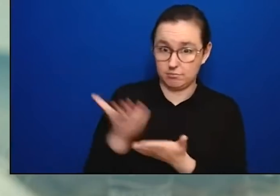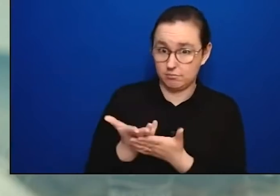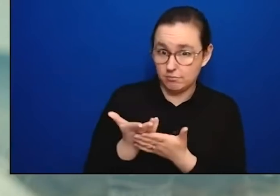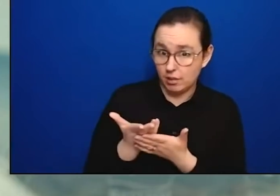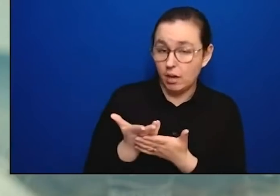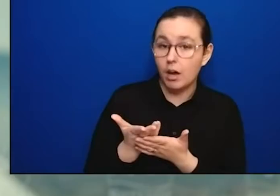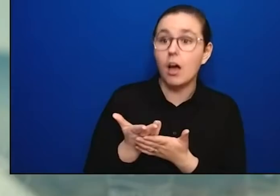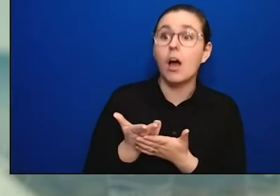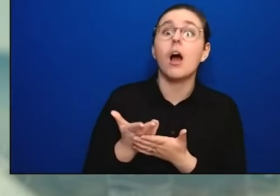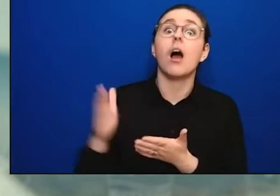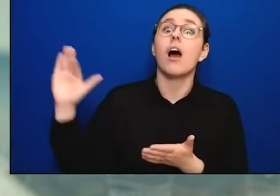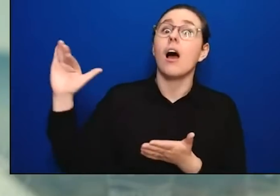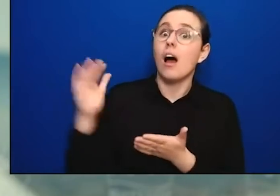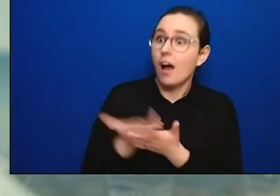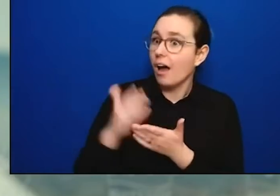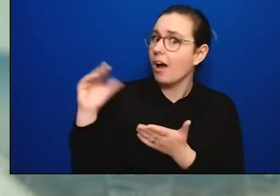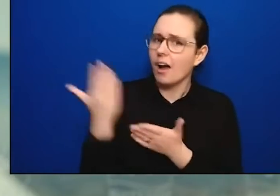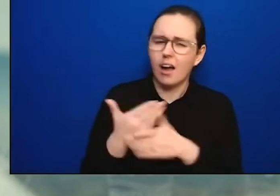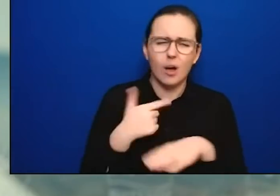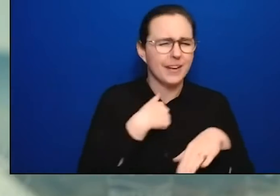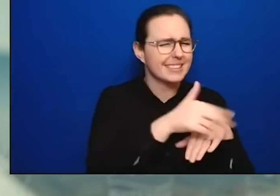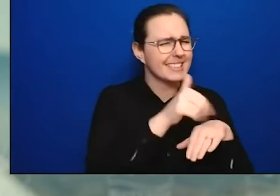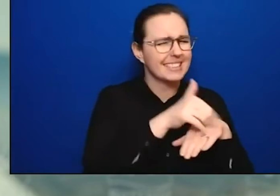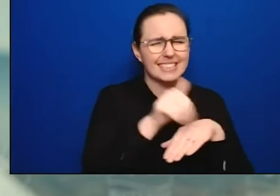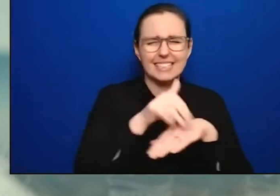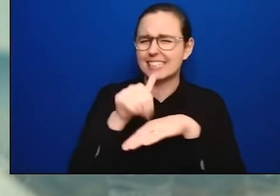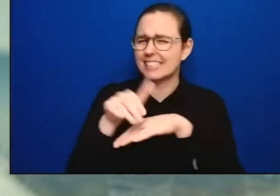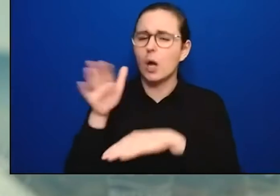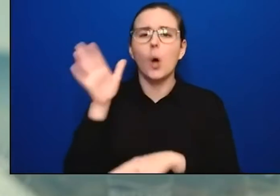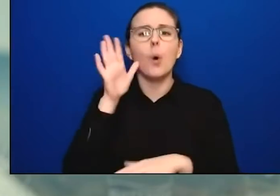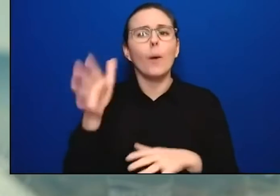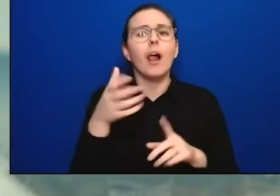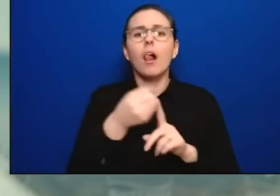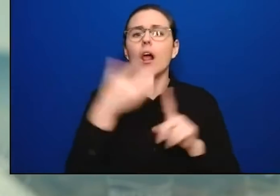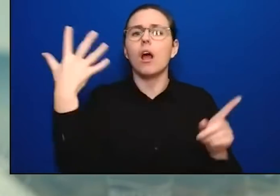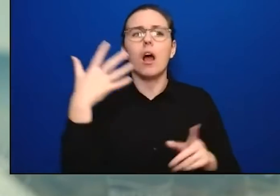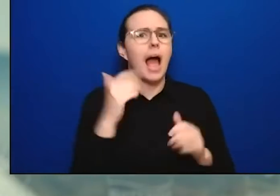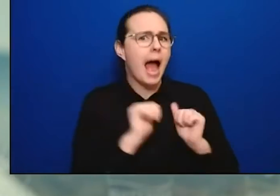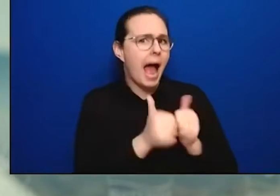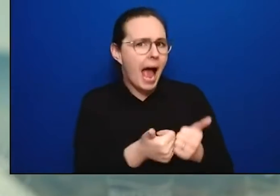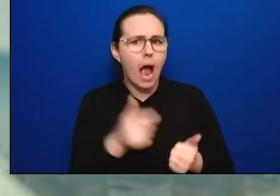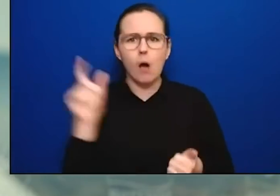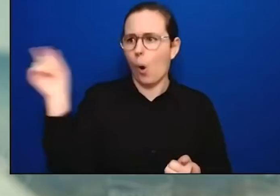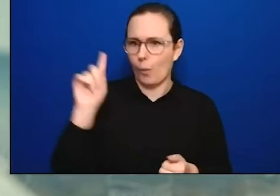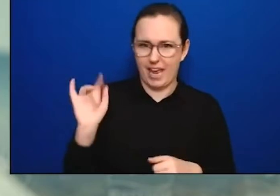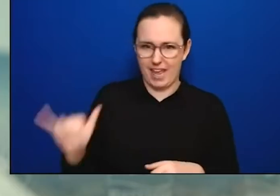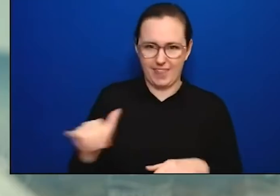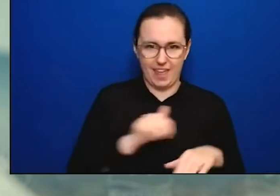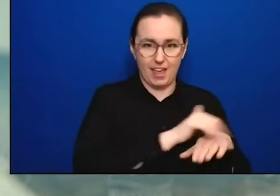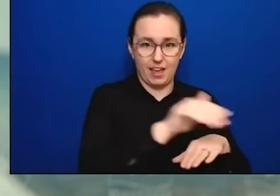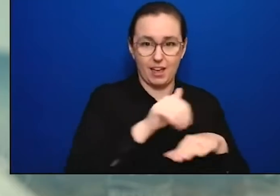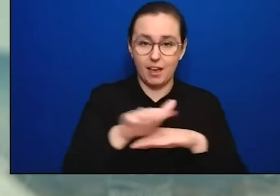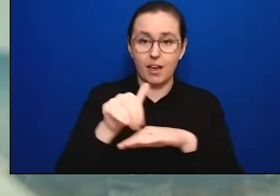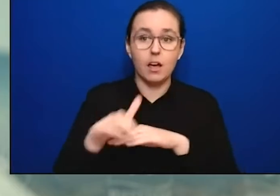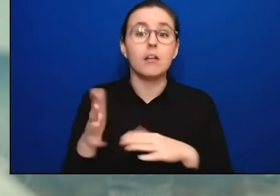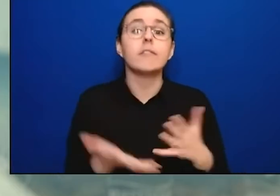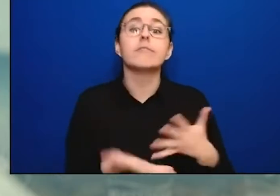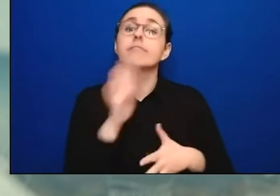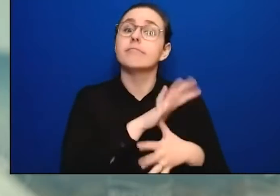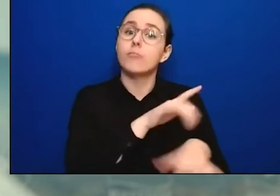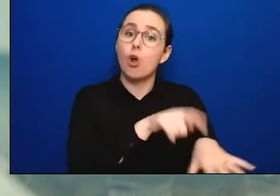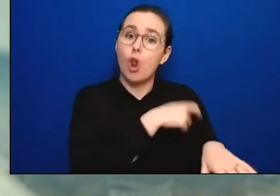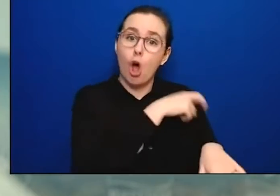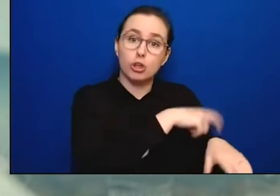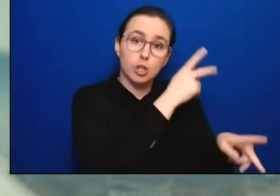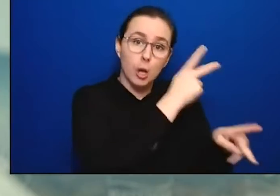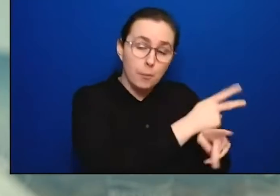December 21st and provided details as they come, and we'll be providing details to you as to how they're being provided around BC.